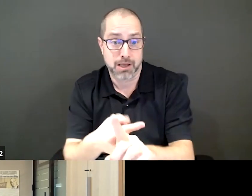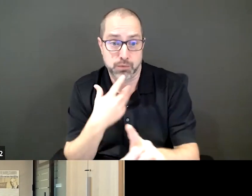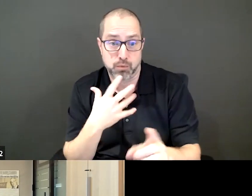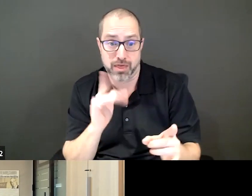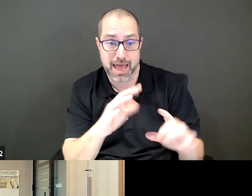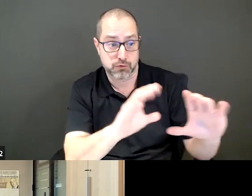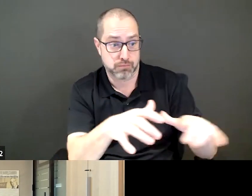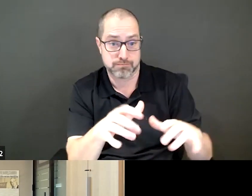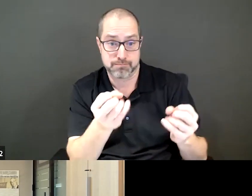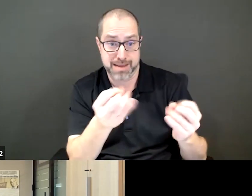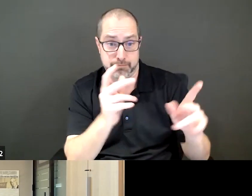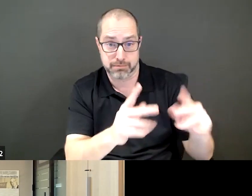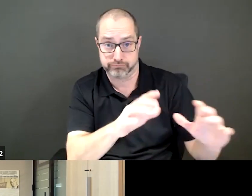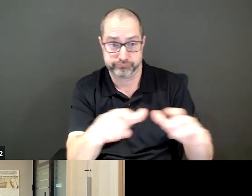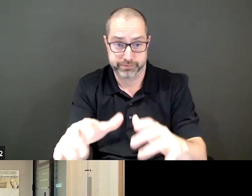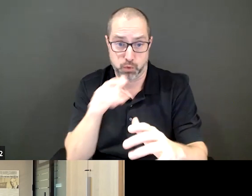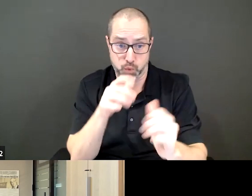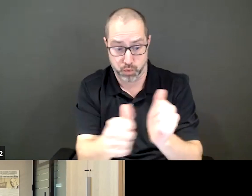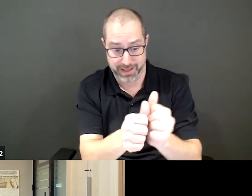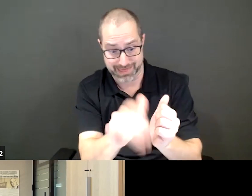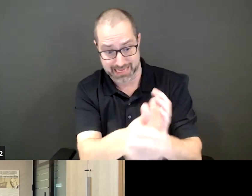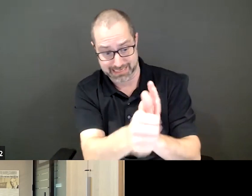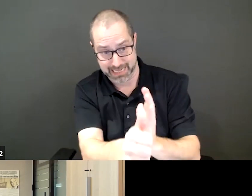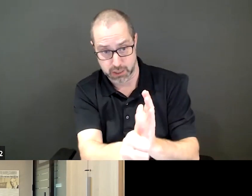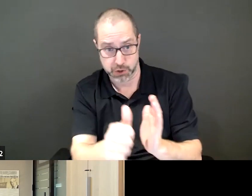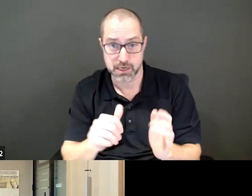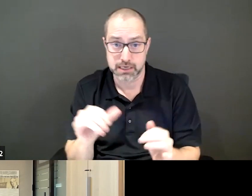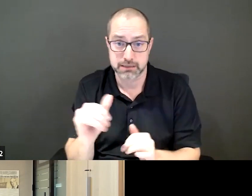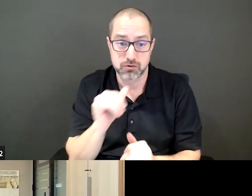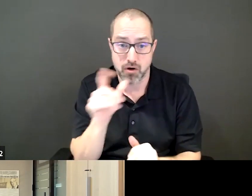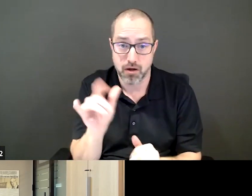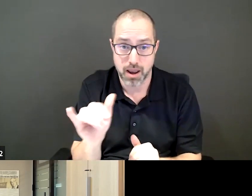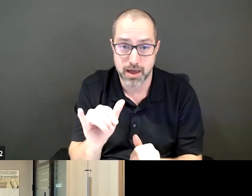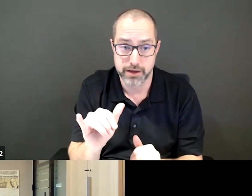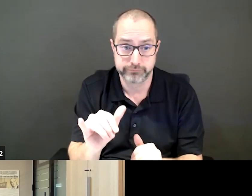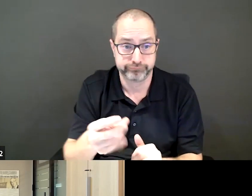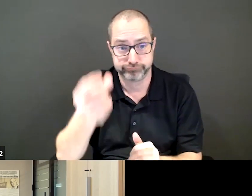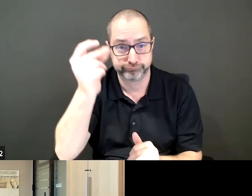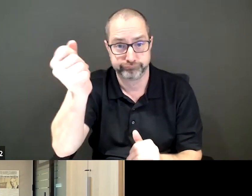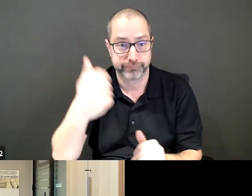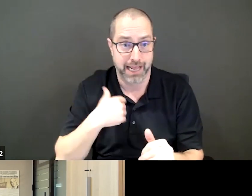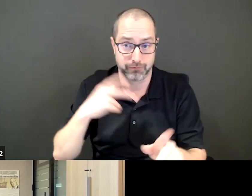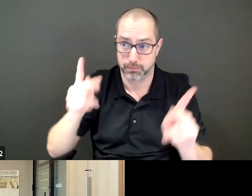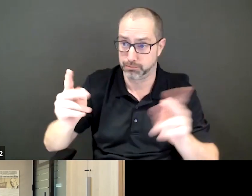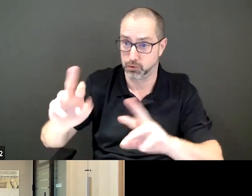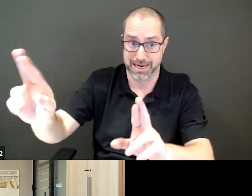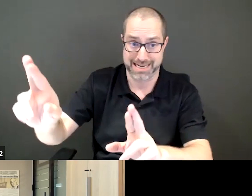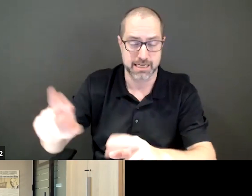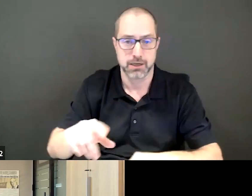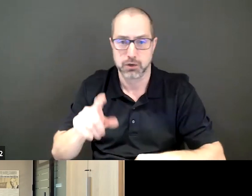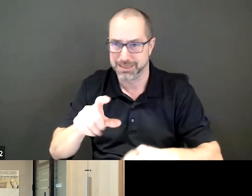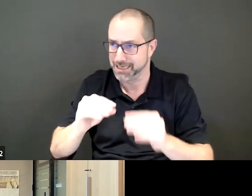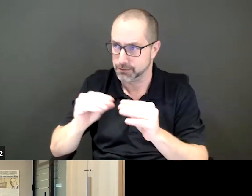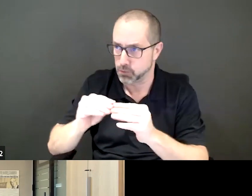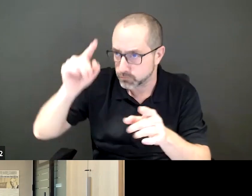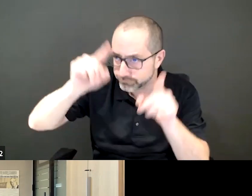skills. It takes time. It's not a matter of simply turning on a tap and having people flowing out. So we need to have much more collaboration,